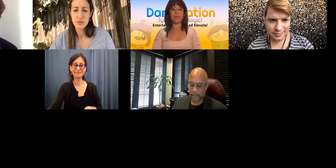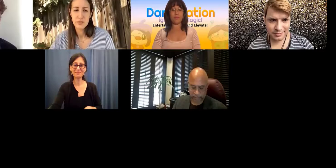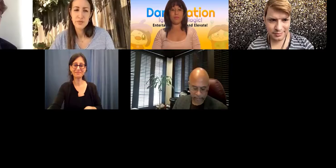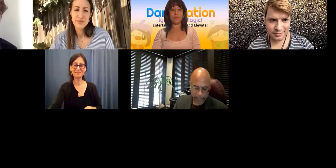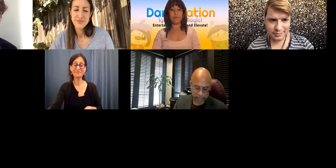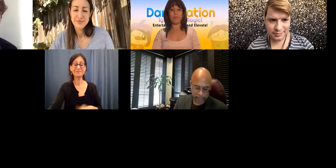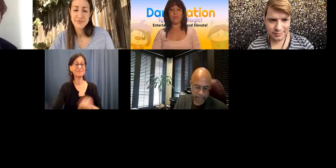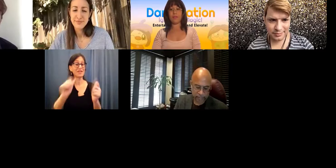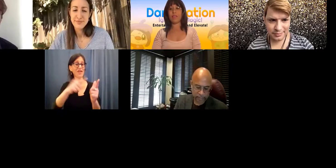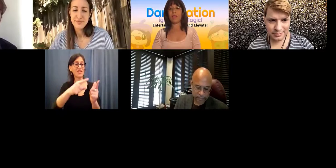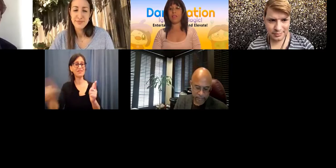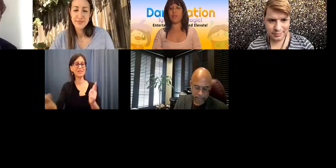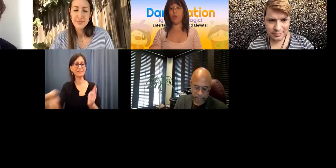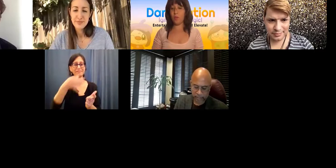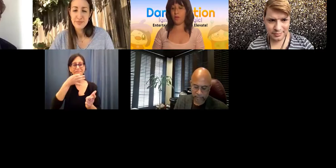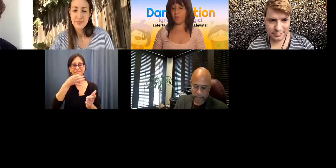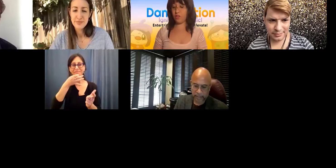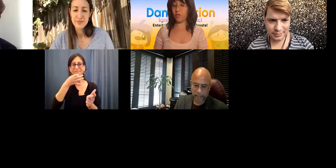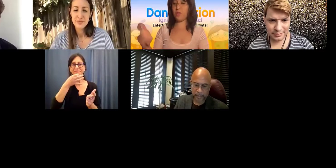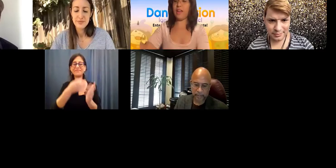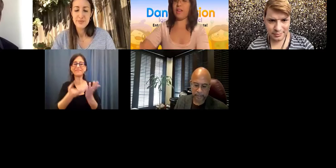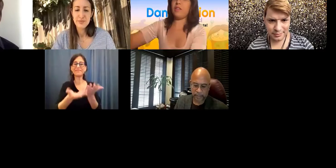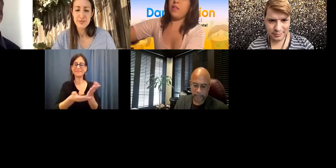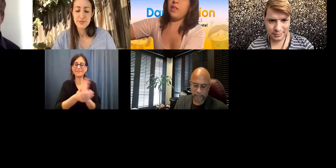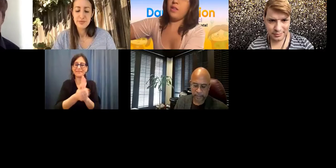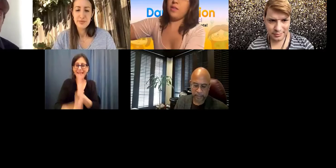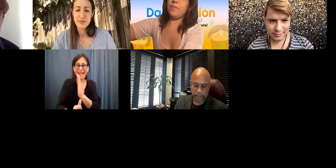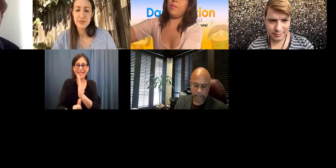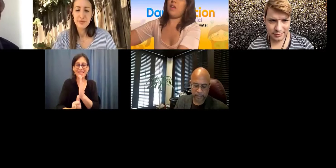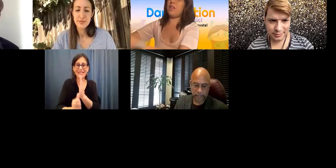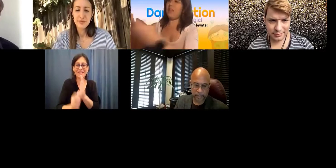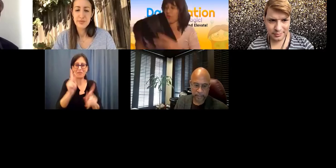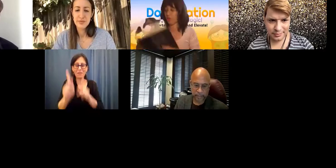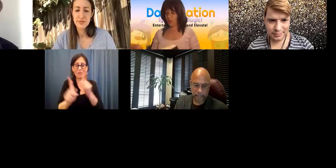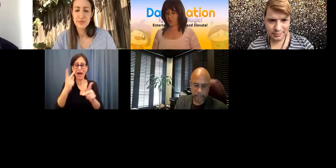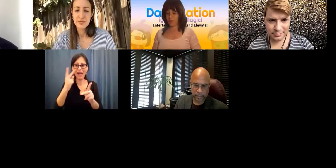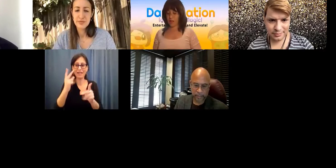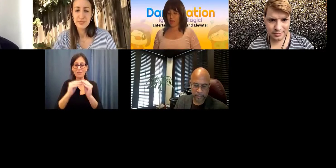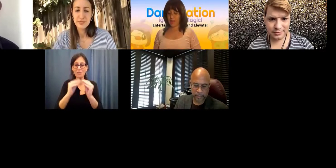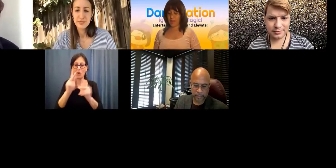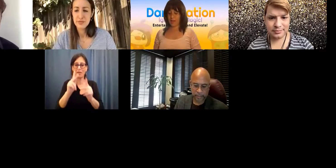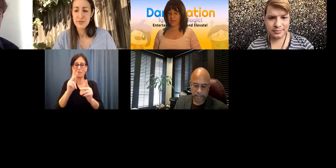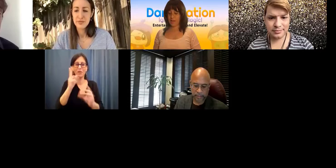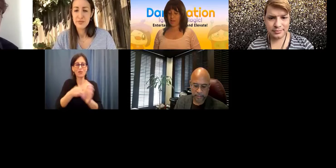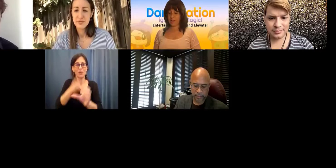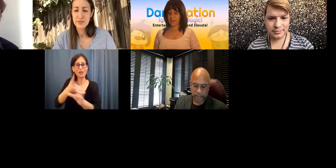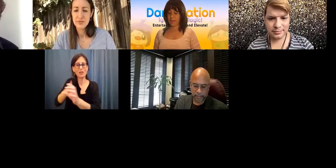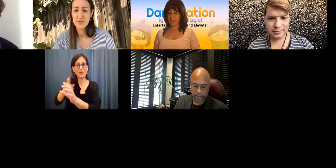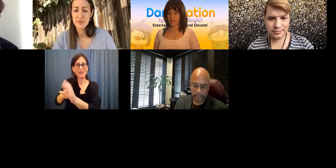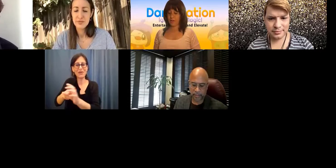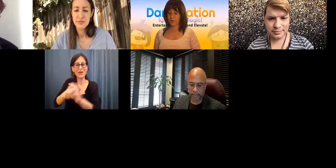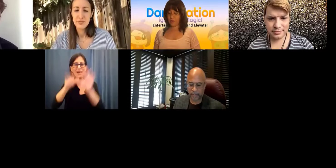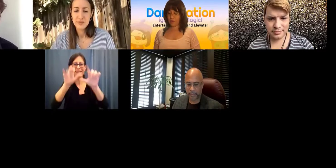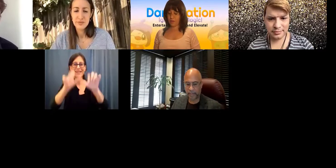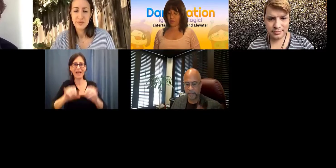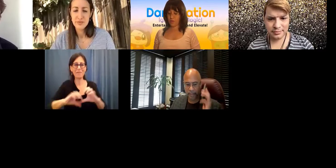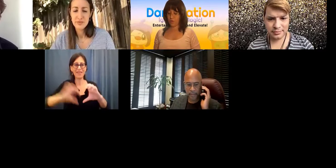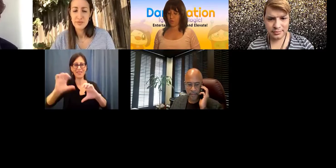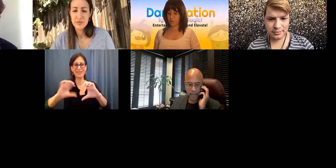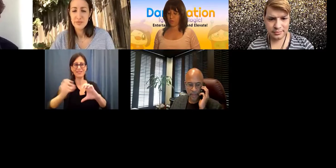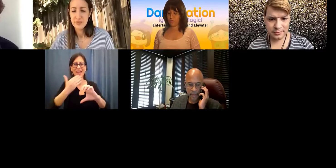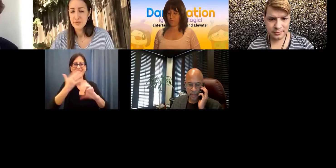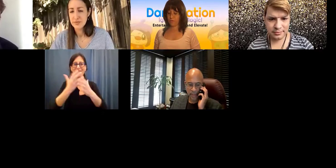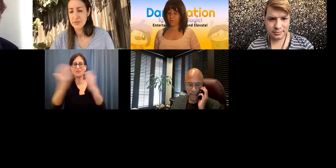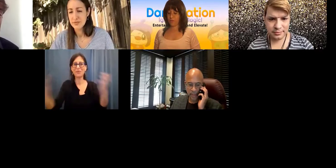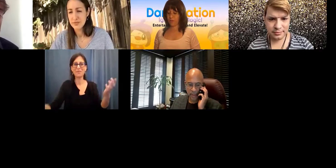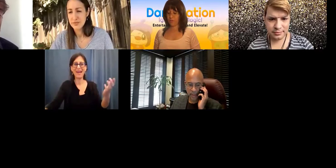talented individuals that are some I'm seeing people joining in and hitting up in the chat. So thank you guys